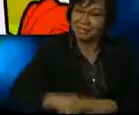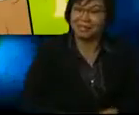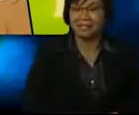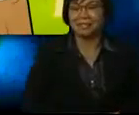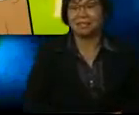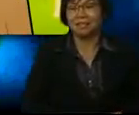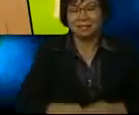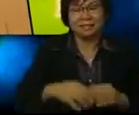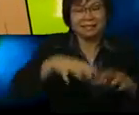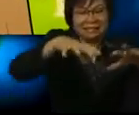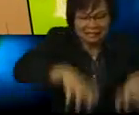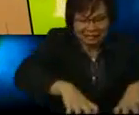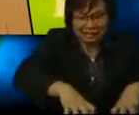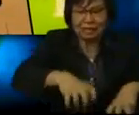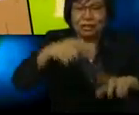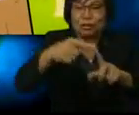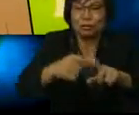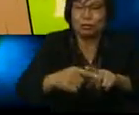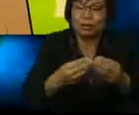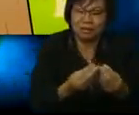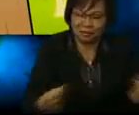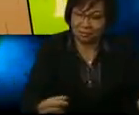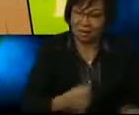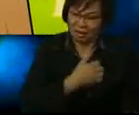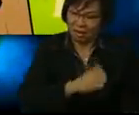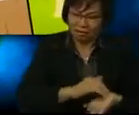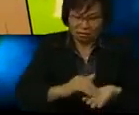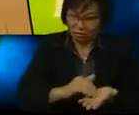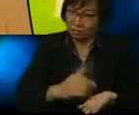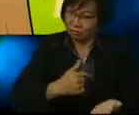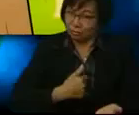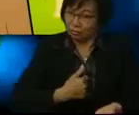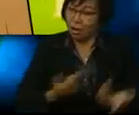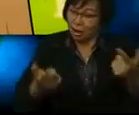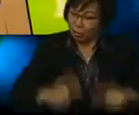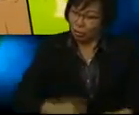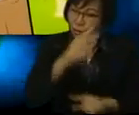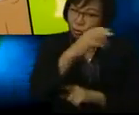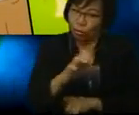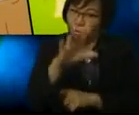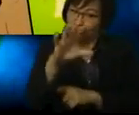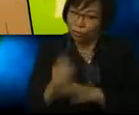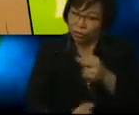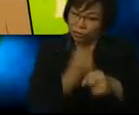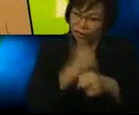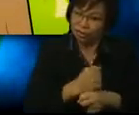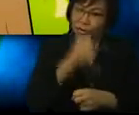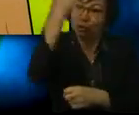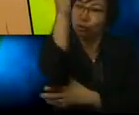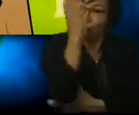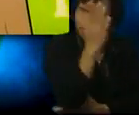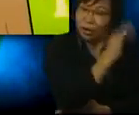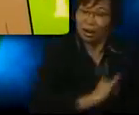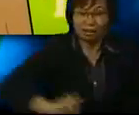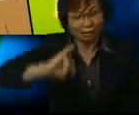ground. Excuse me, I happen to be a 250-year-old tree. I think I know